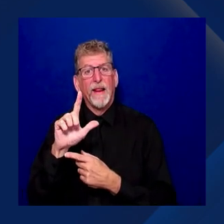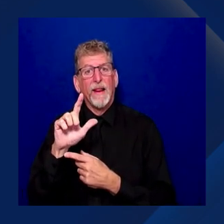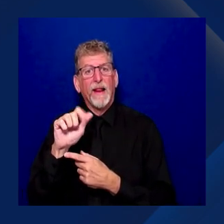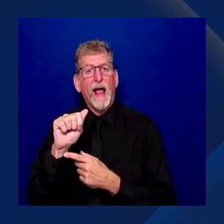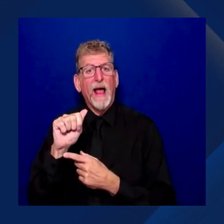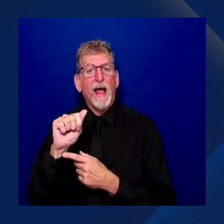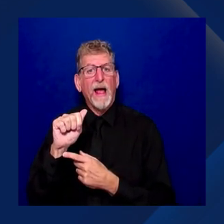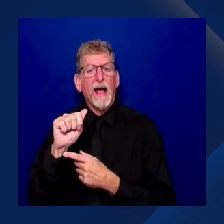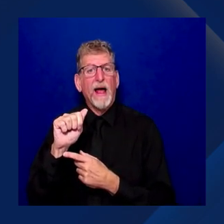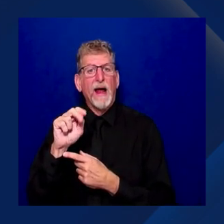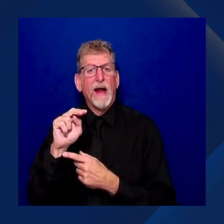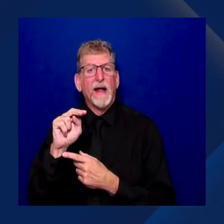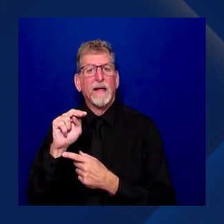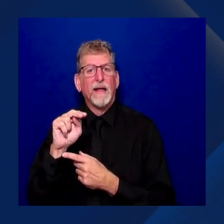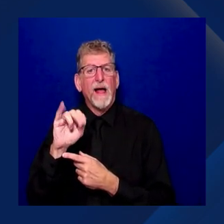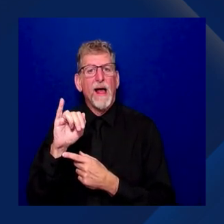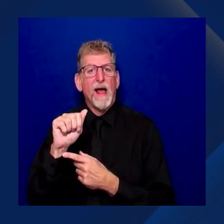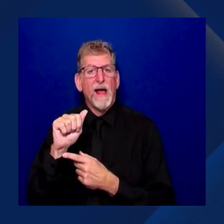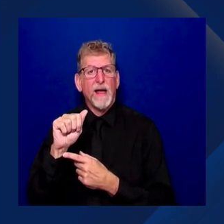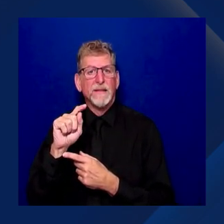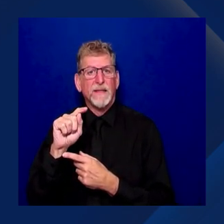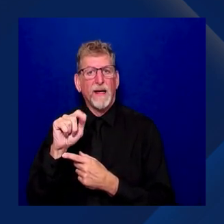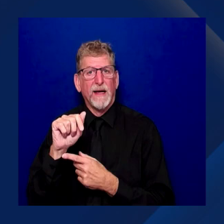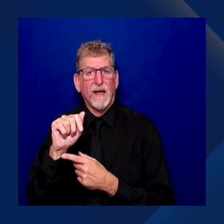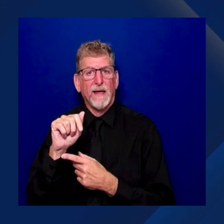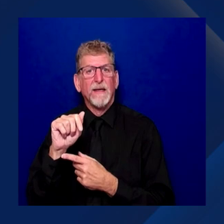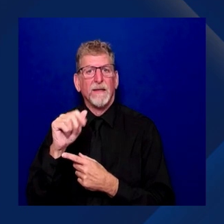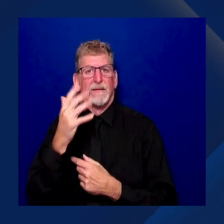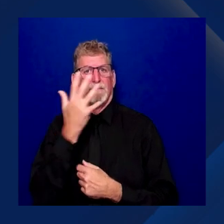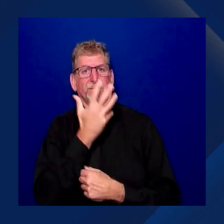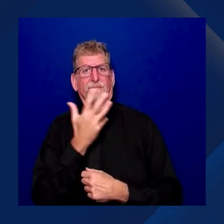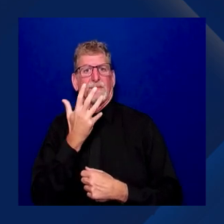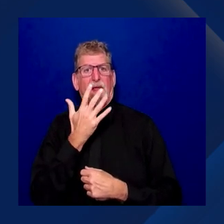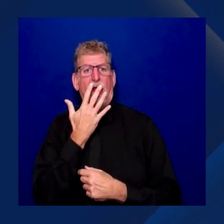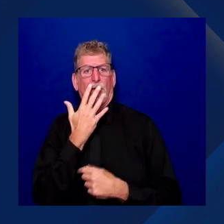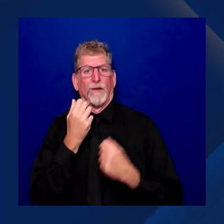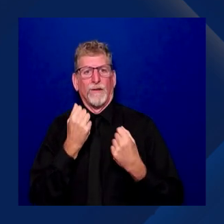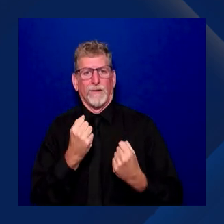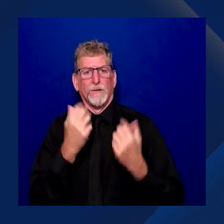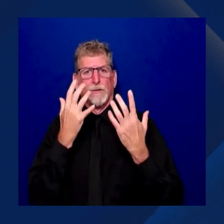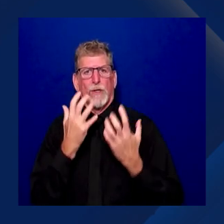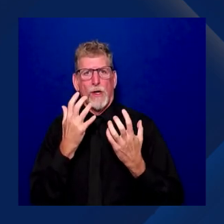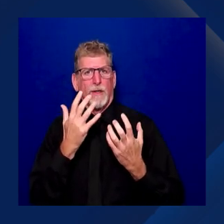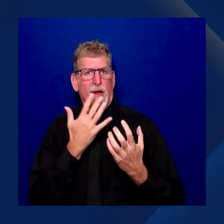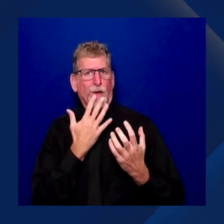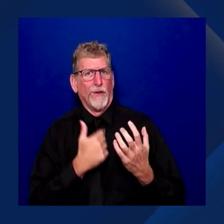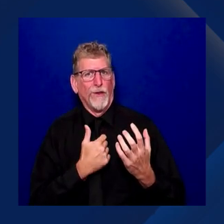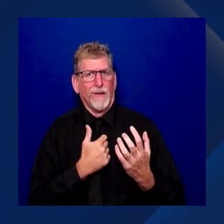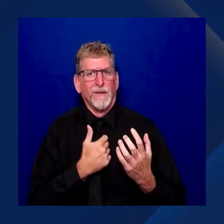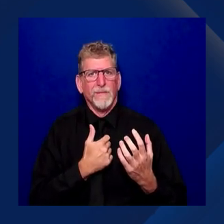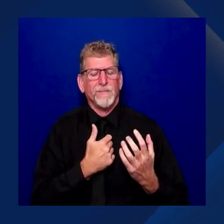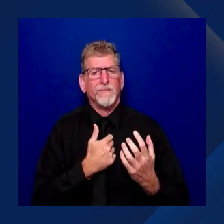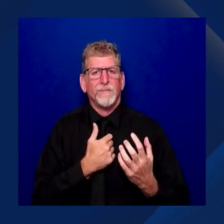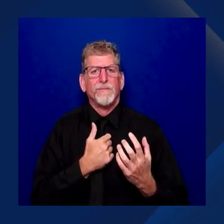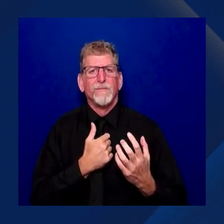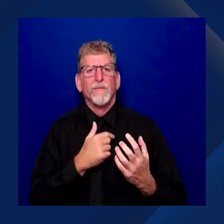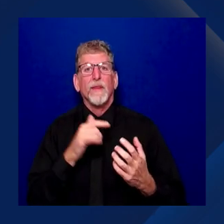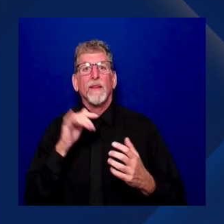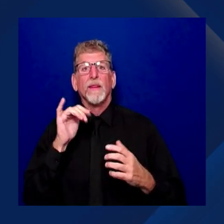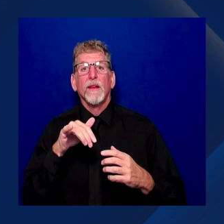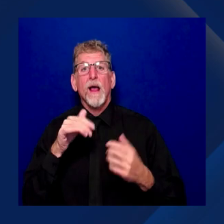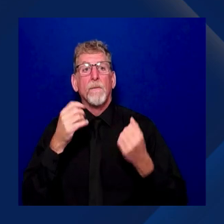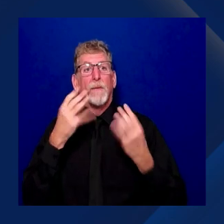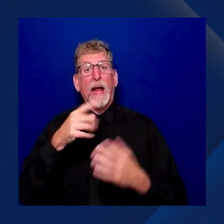certified midwives in the United States identify as white, and that's about 85%, and as non-Hispanic